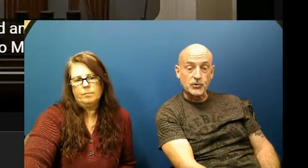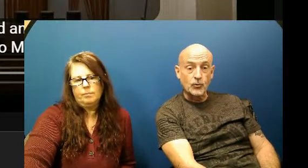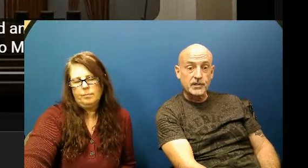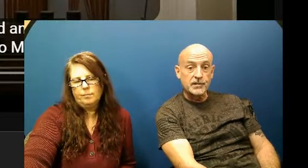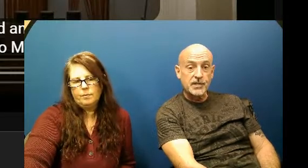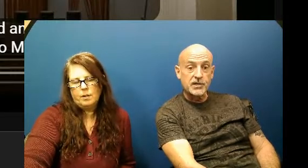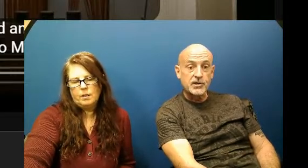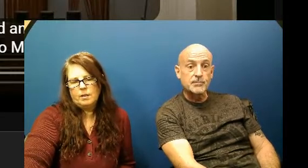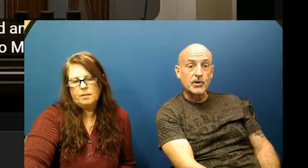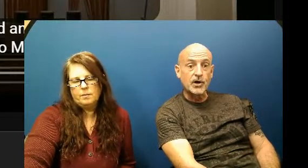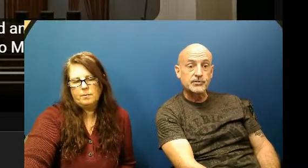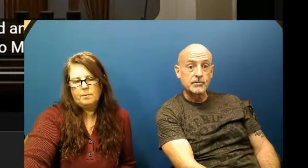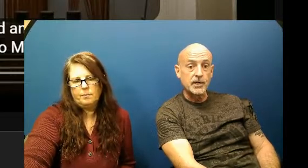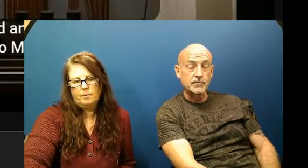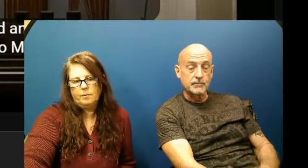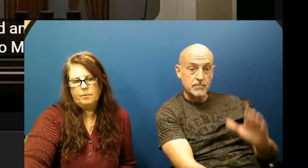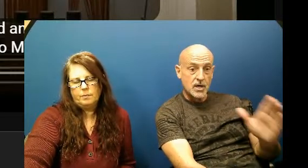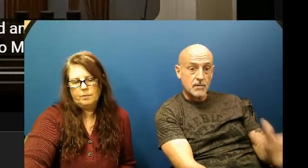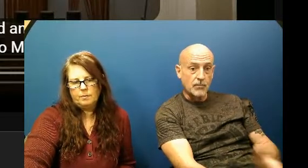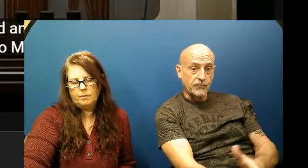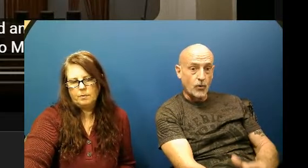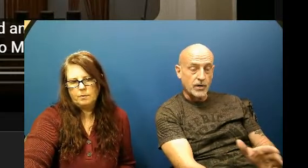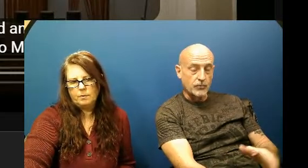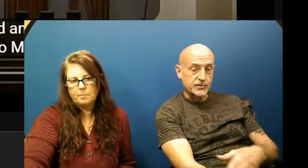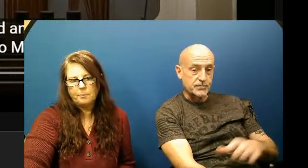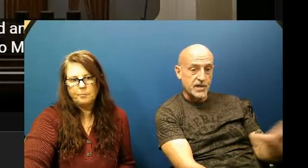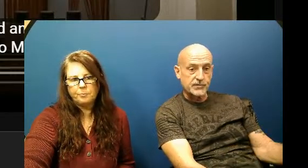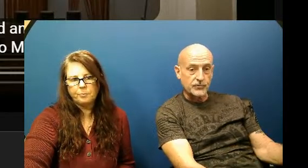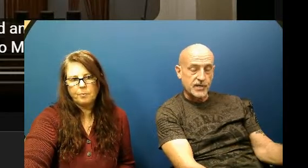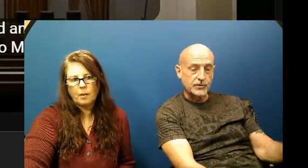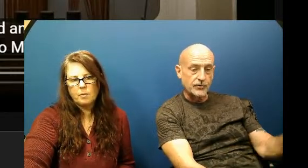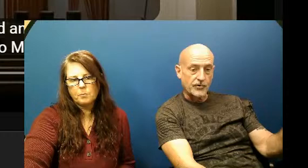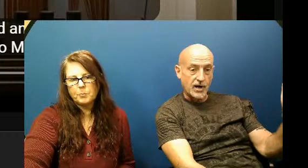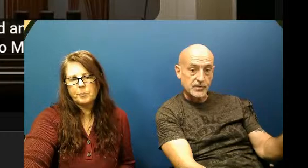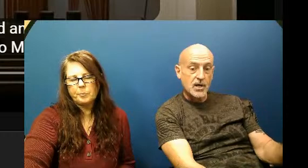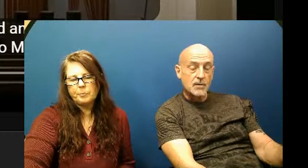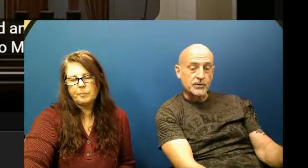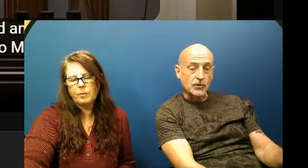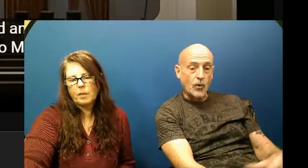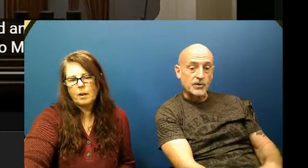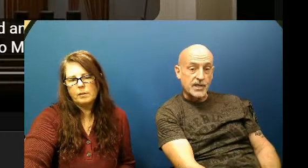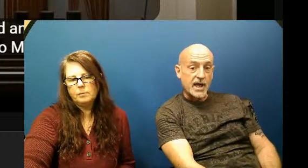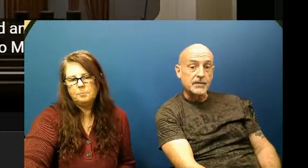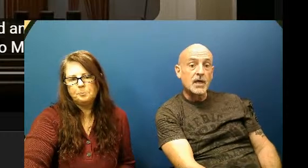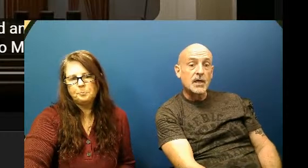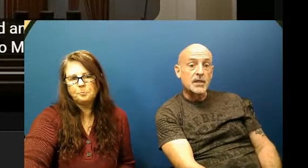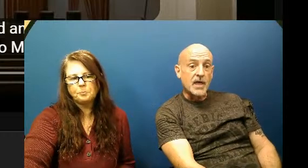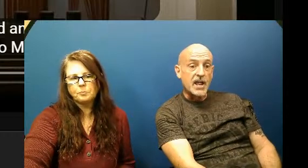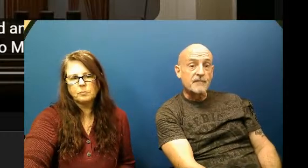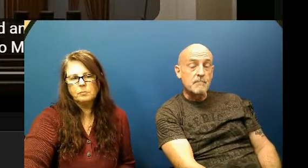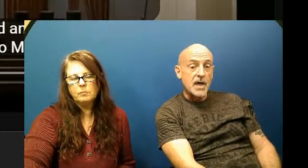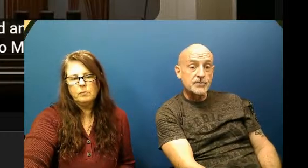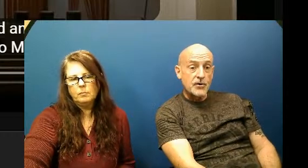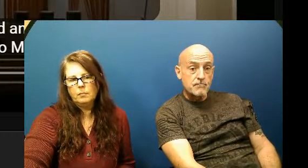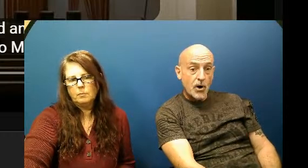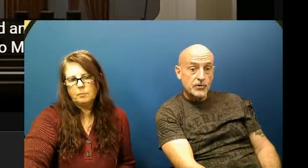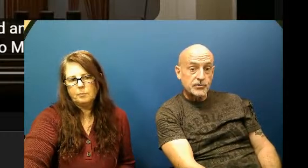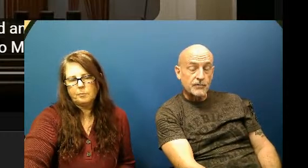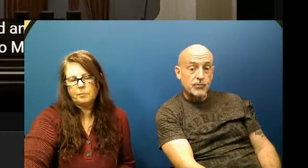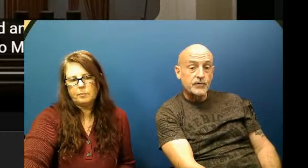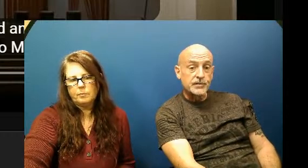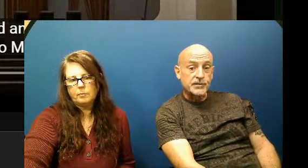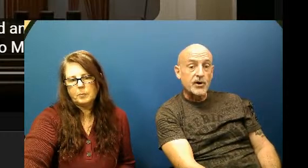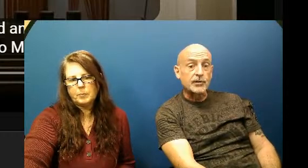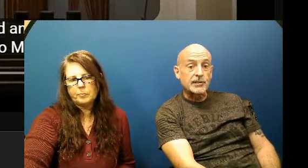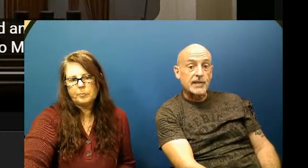backpedaled as quickly as they could because before it was dismissed on technical grounds, but the court said they have met their burden